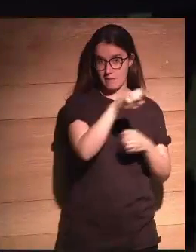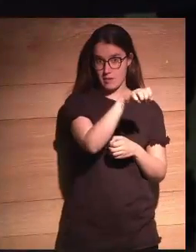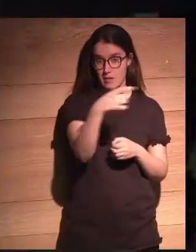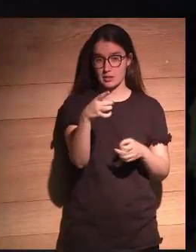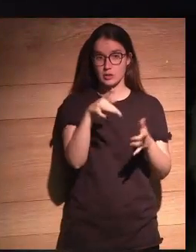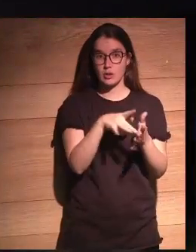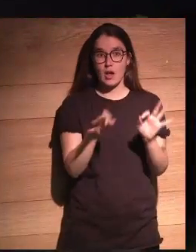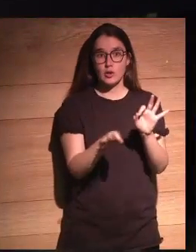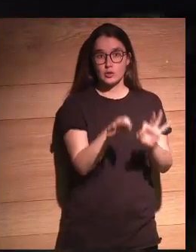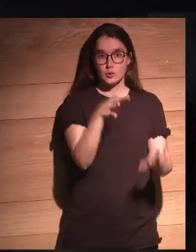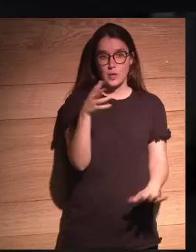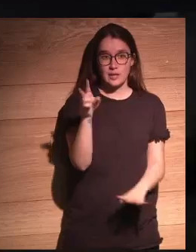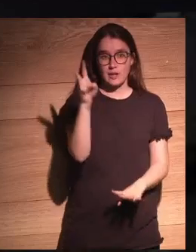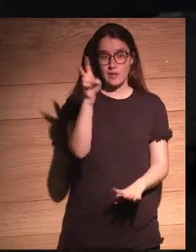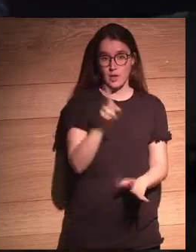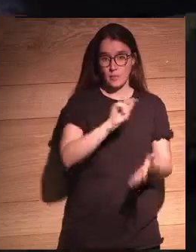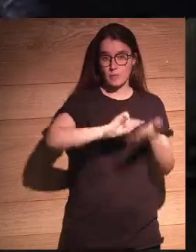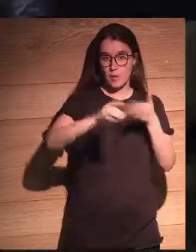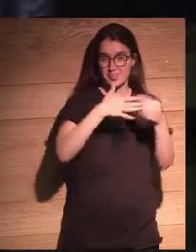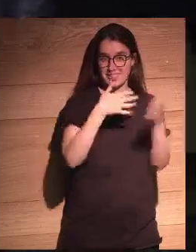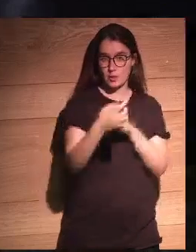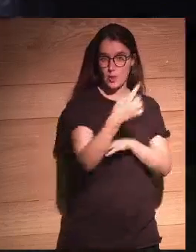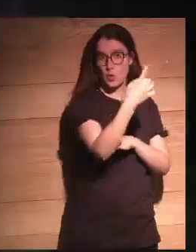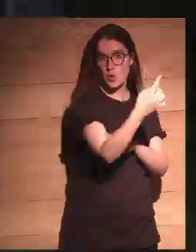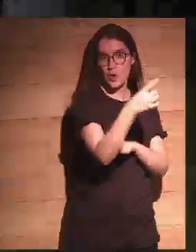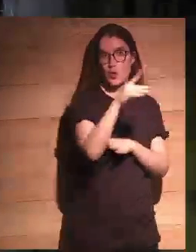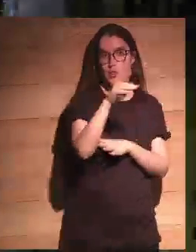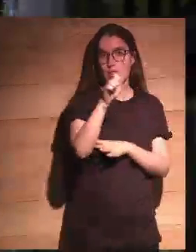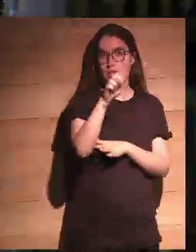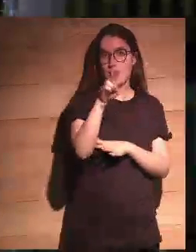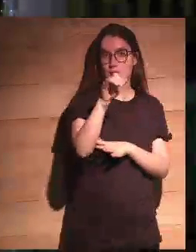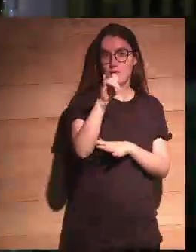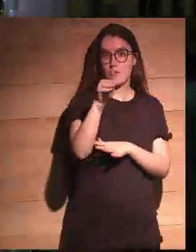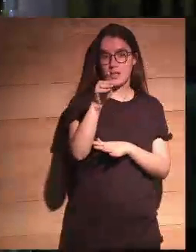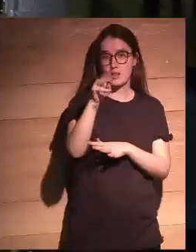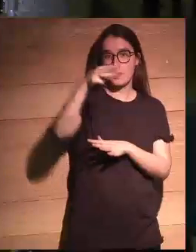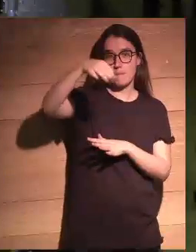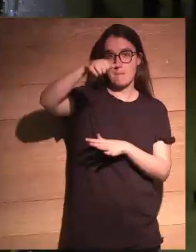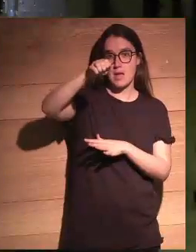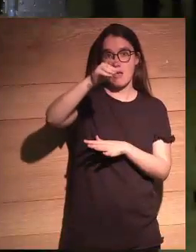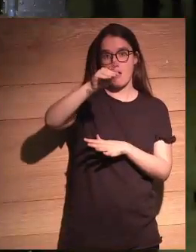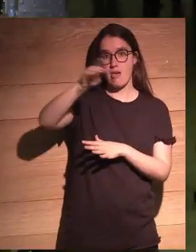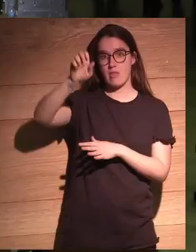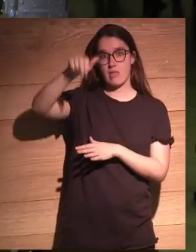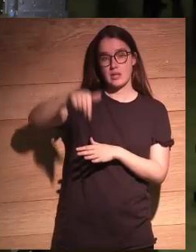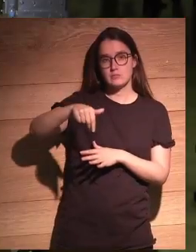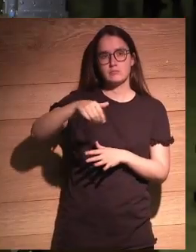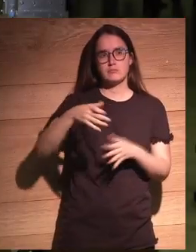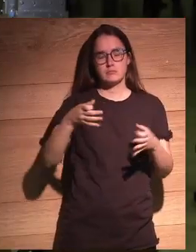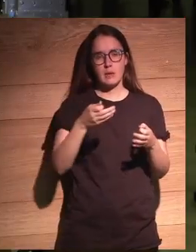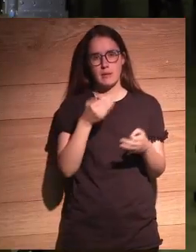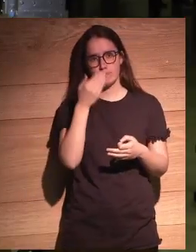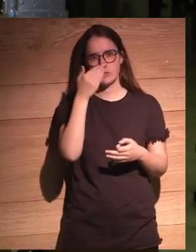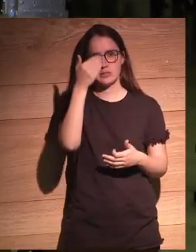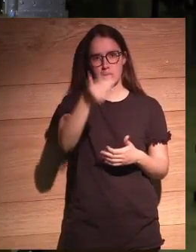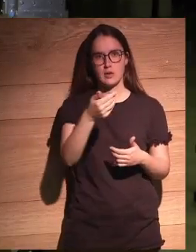book Defensa de la Vivienda. We have with us one of his authors. I don't know